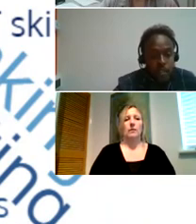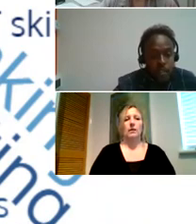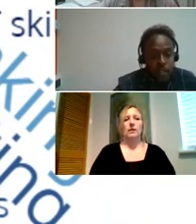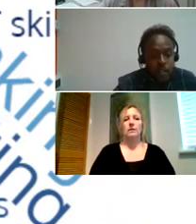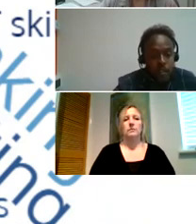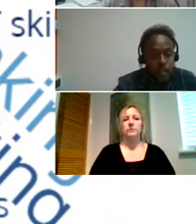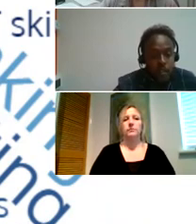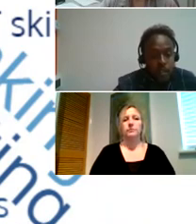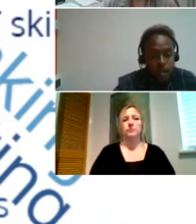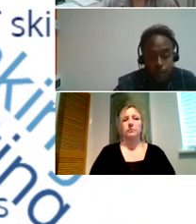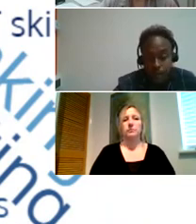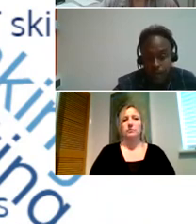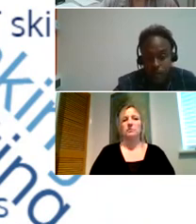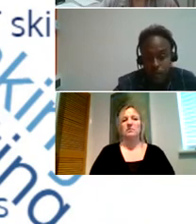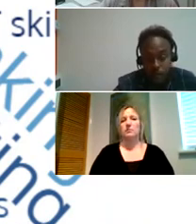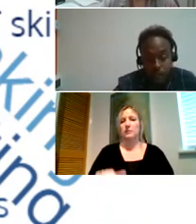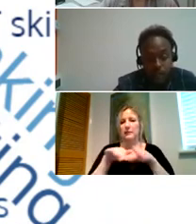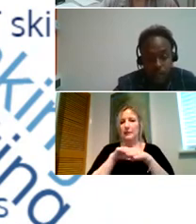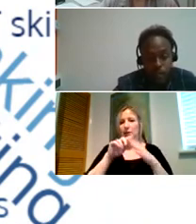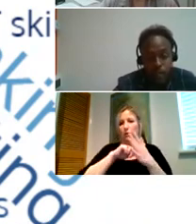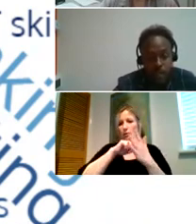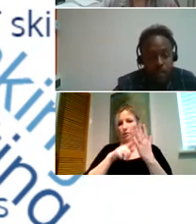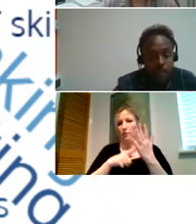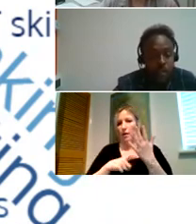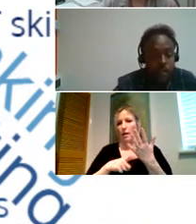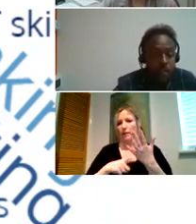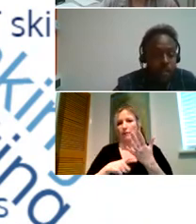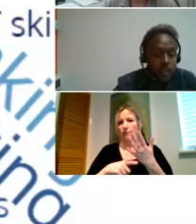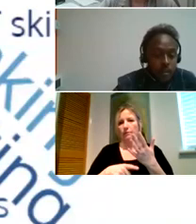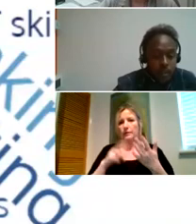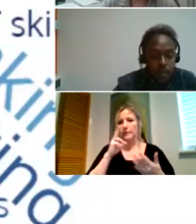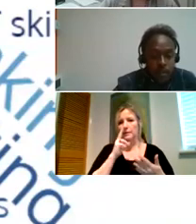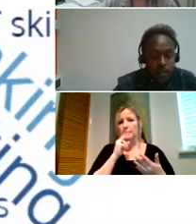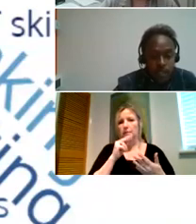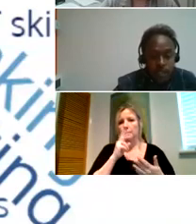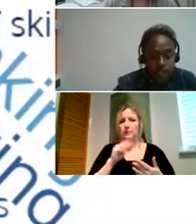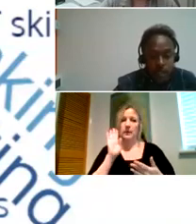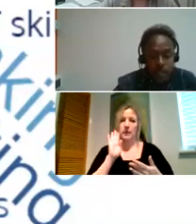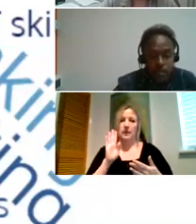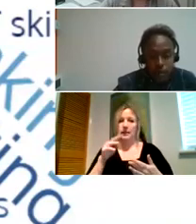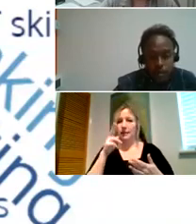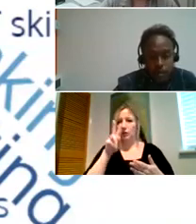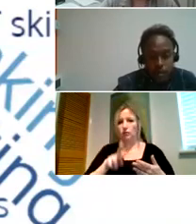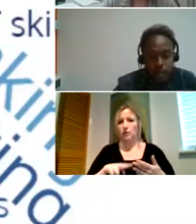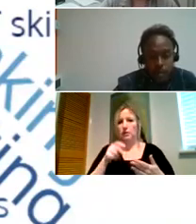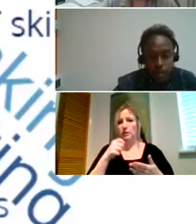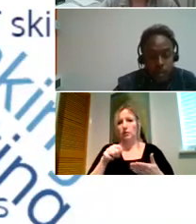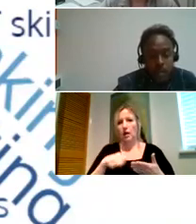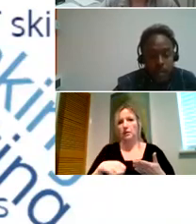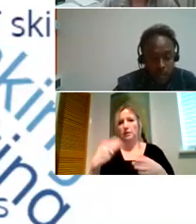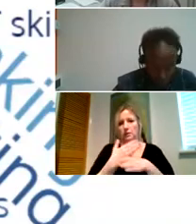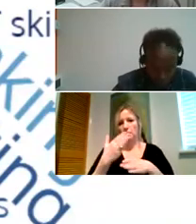qualifications are five different qualifications: so speaking and listening, reading, writing, employability